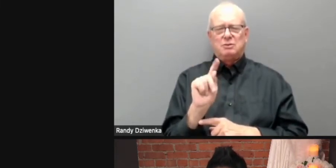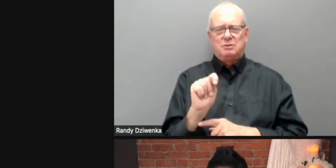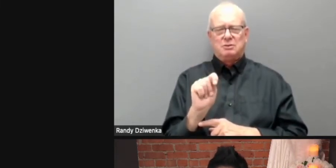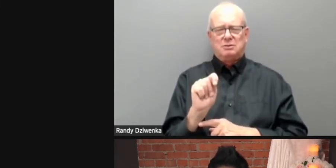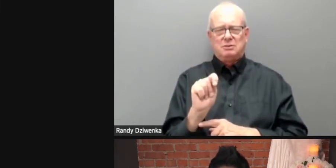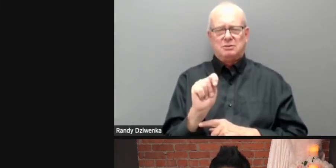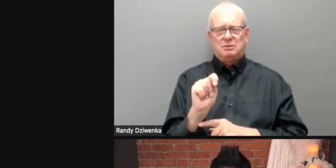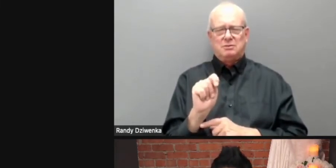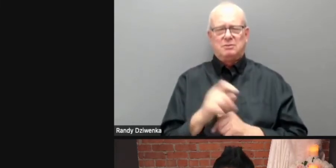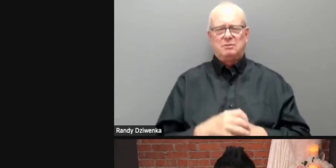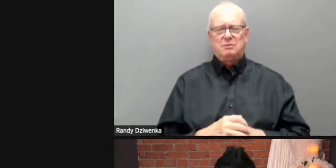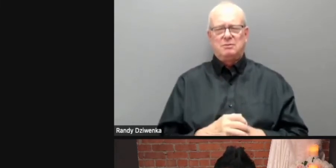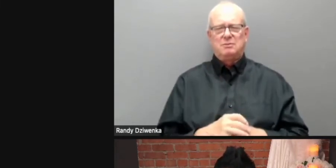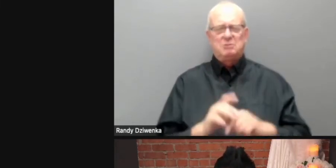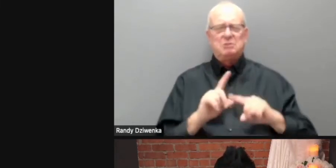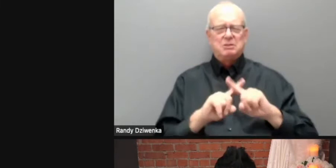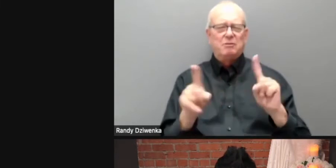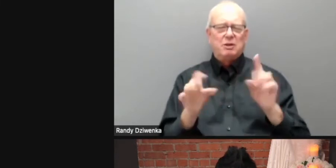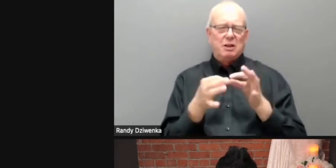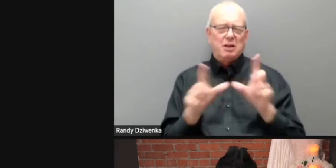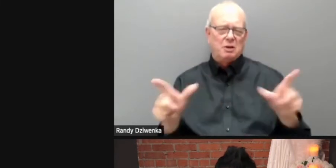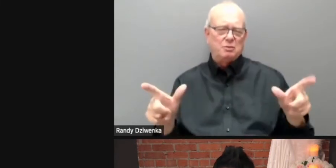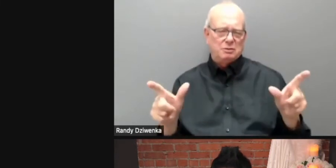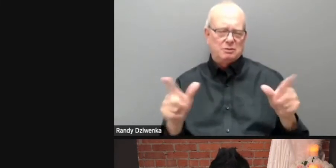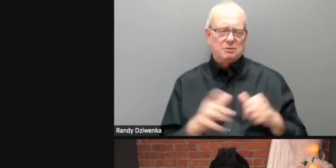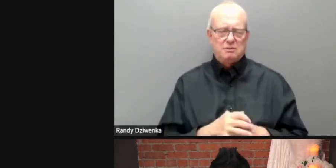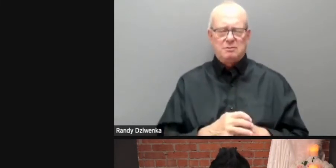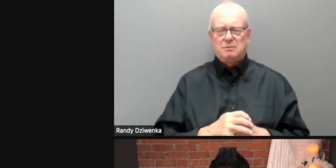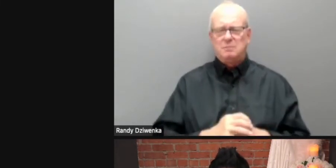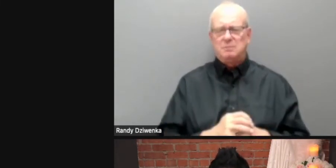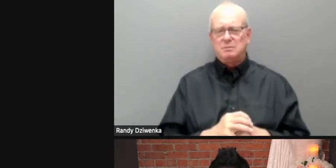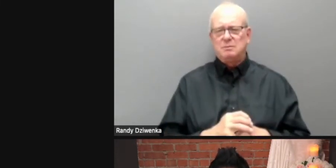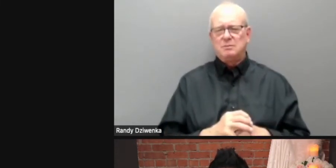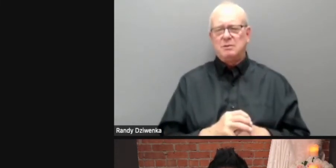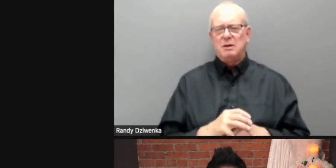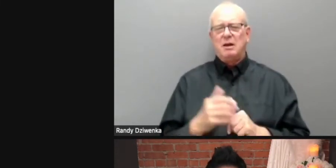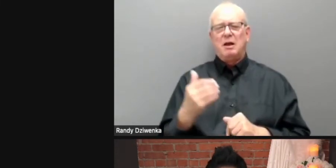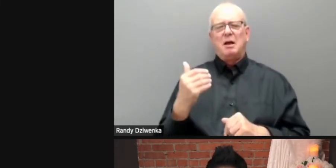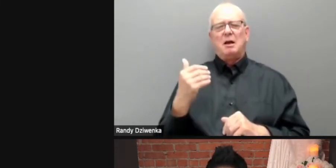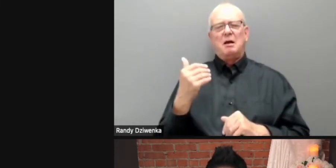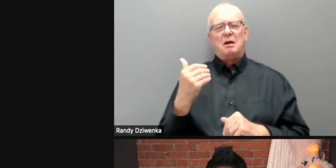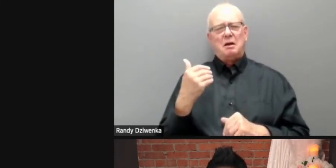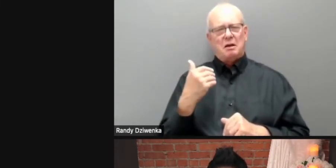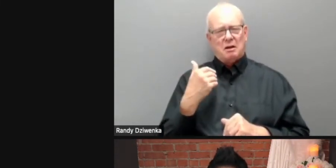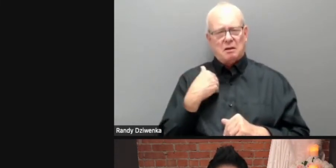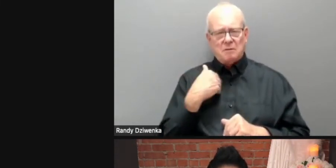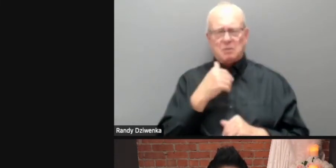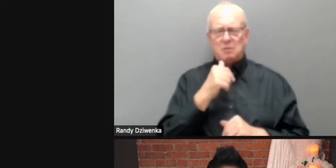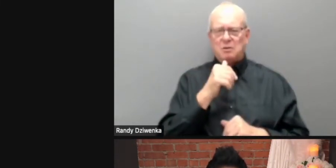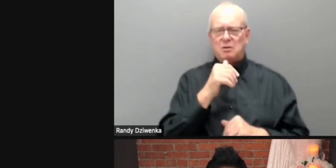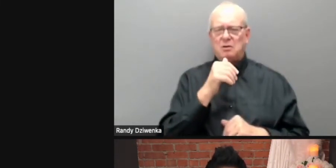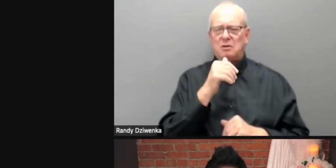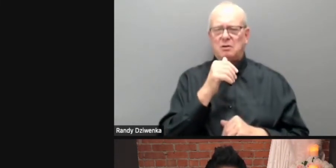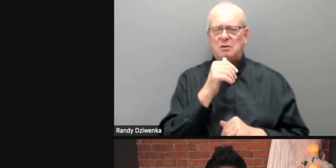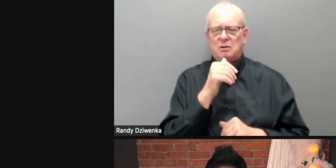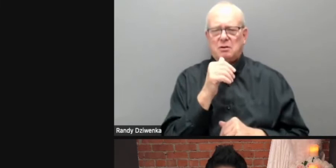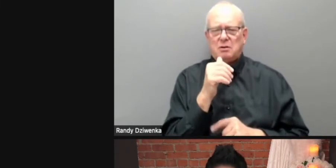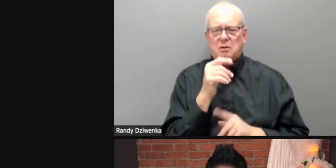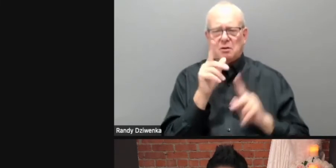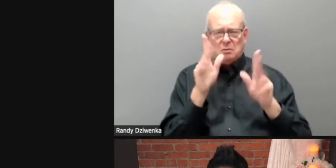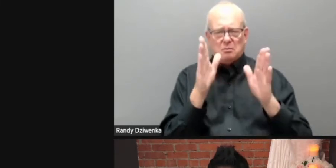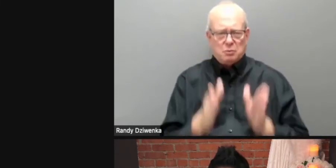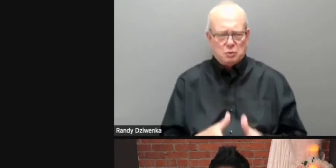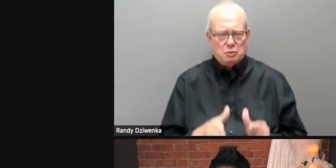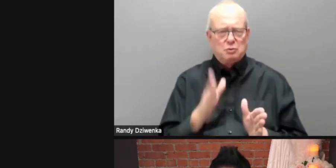Subramani, who is trained Bharatanatyam, an Indian classical dance form, for over 24